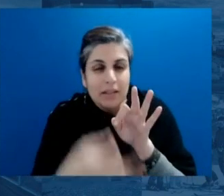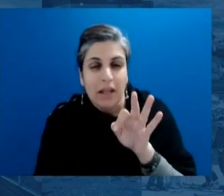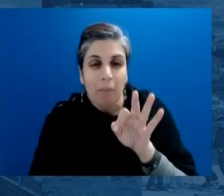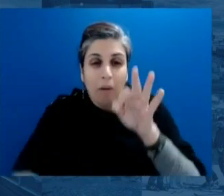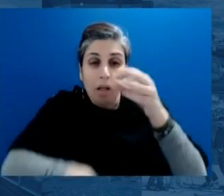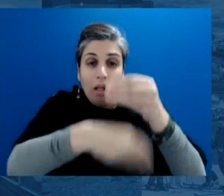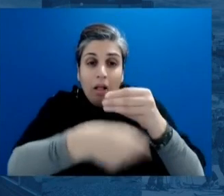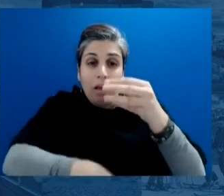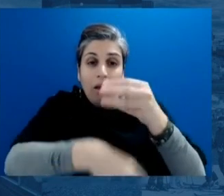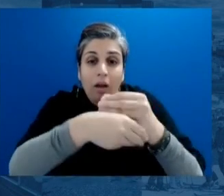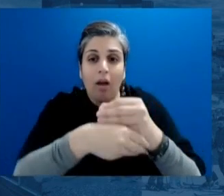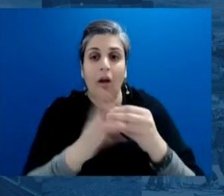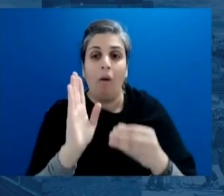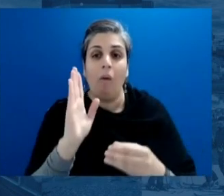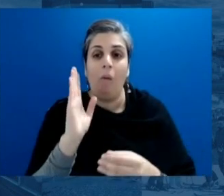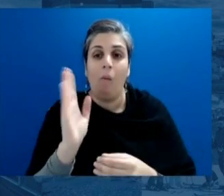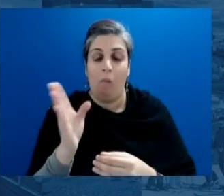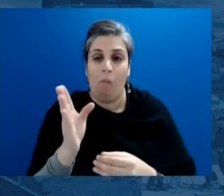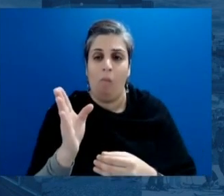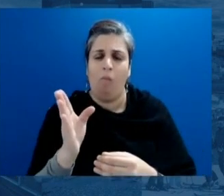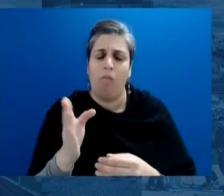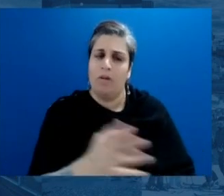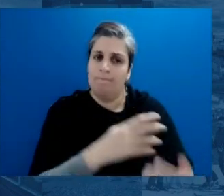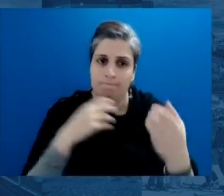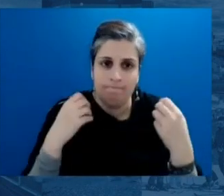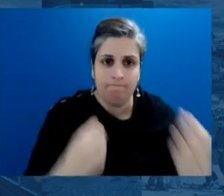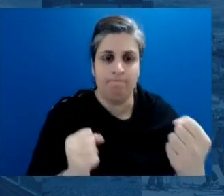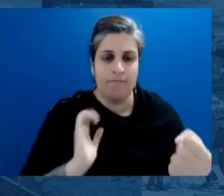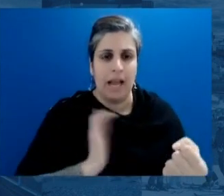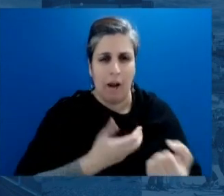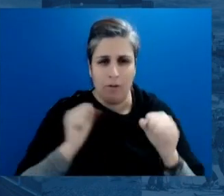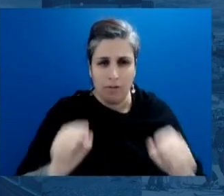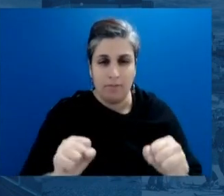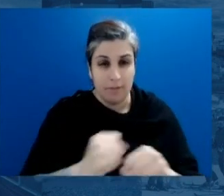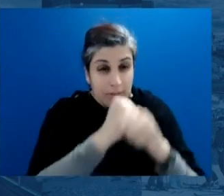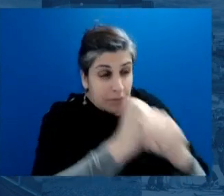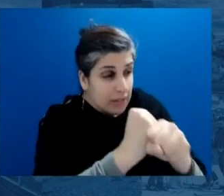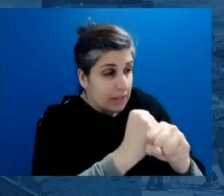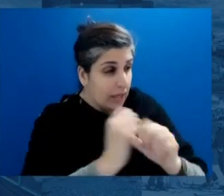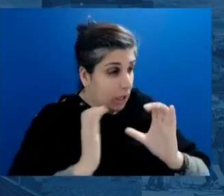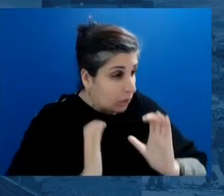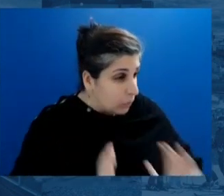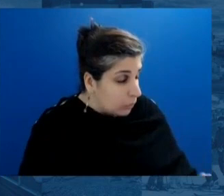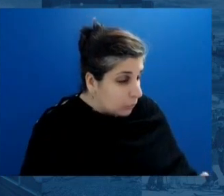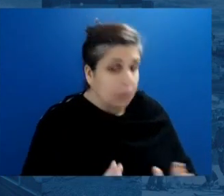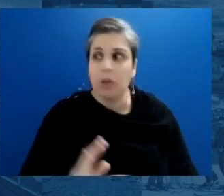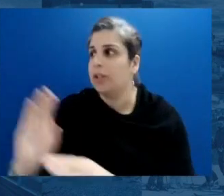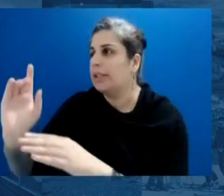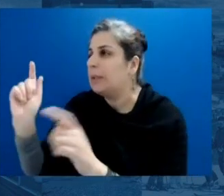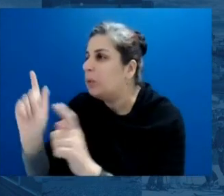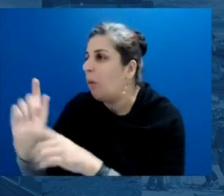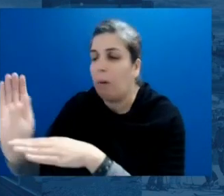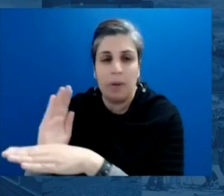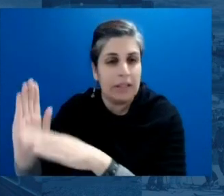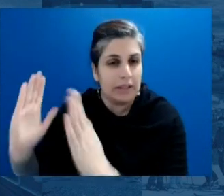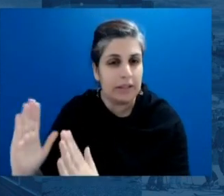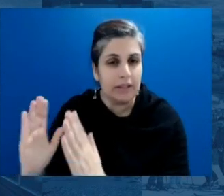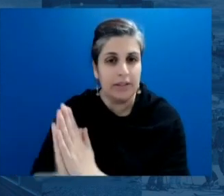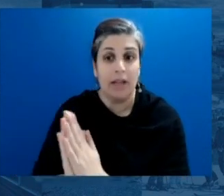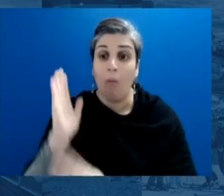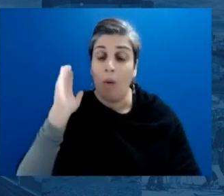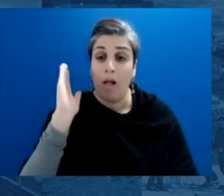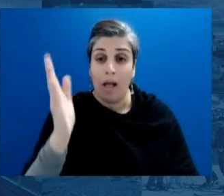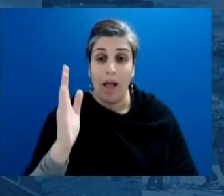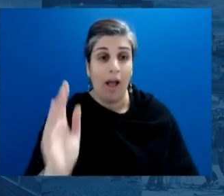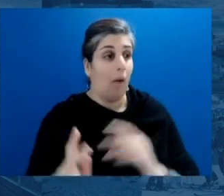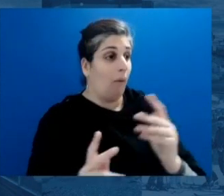will significantly strengthen our ability to protect consumers and small businesses. And it will help in the cases that we